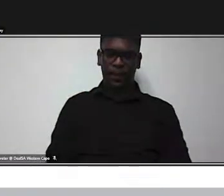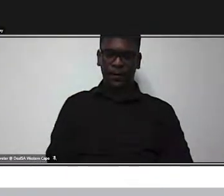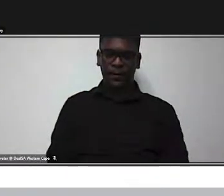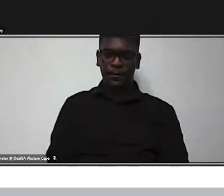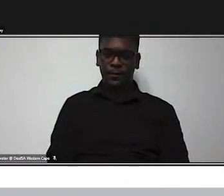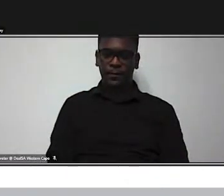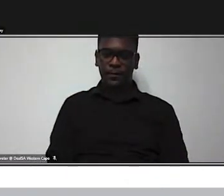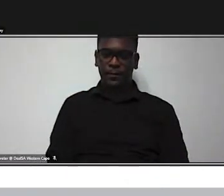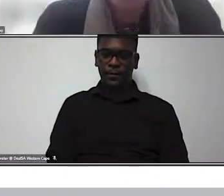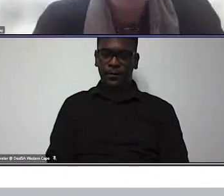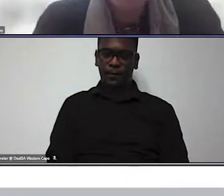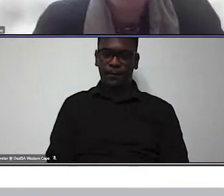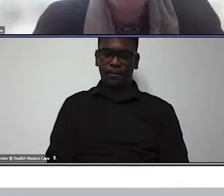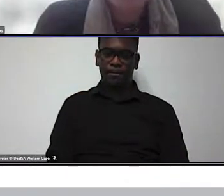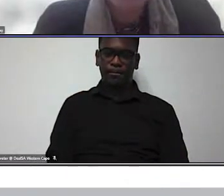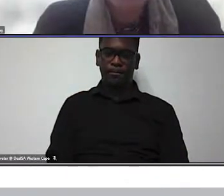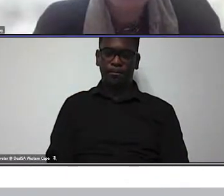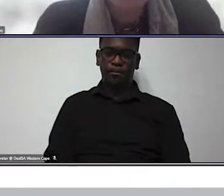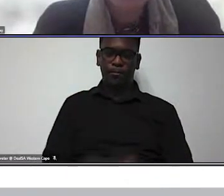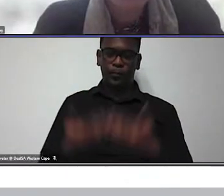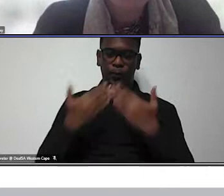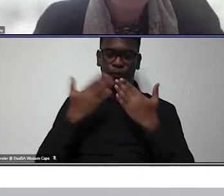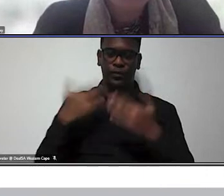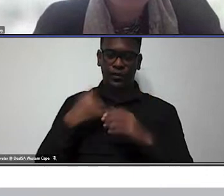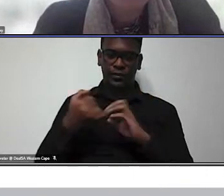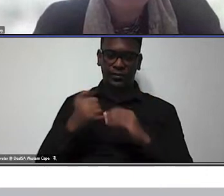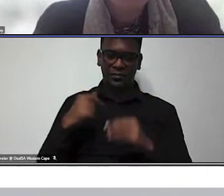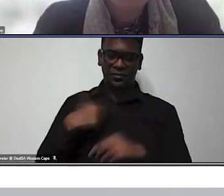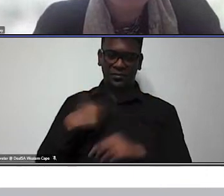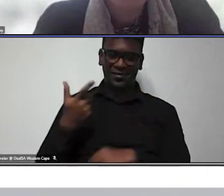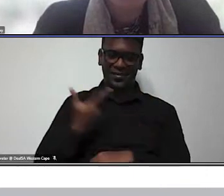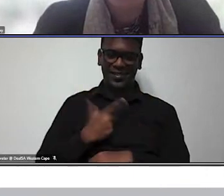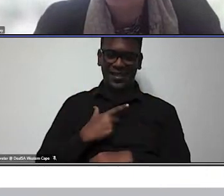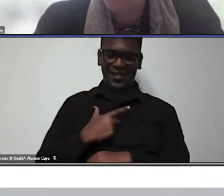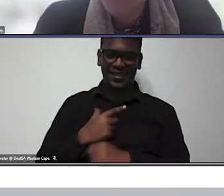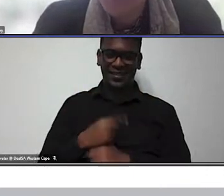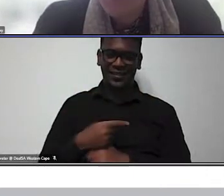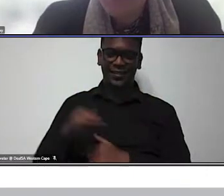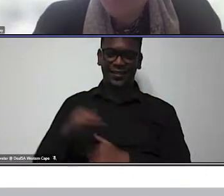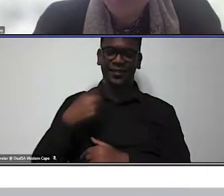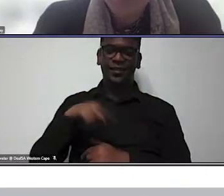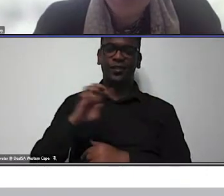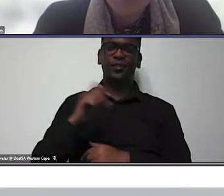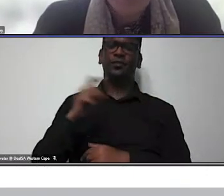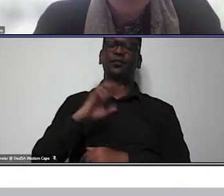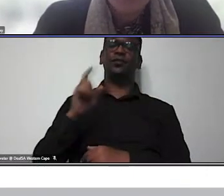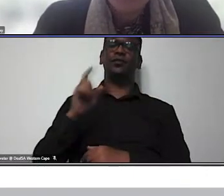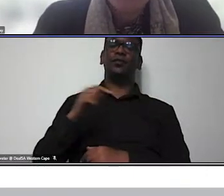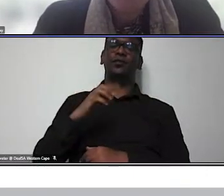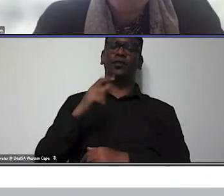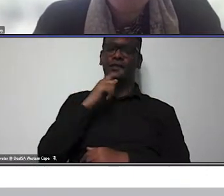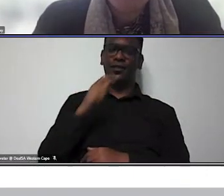Thank you very much, Ms. Matoti. I know I tried my luck a bit there, but you answered very diplomatically.